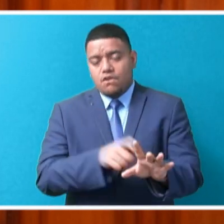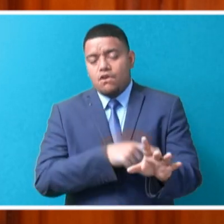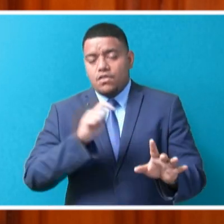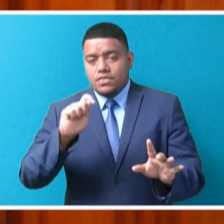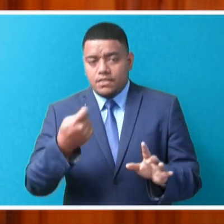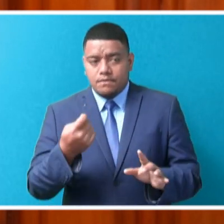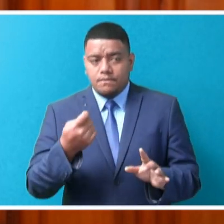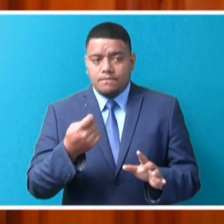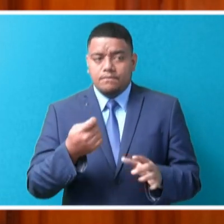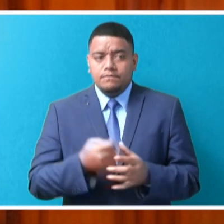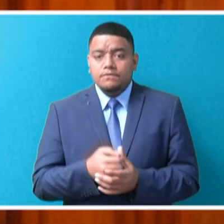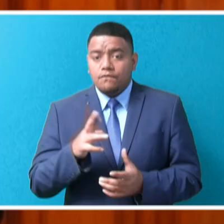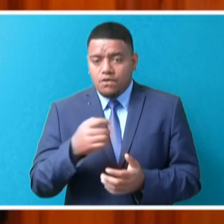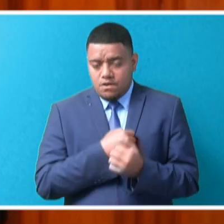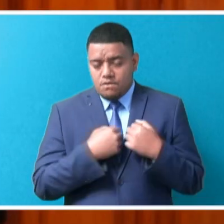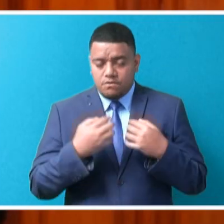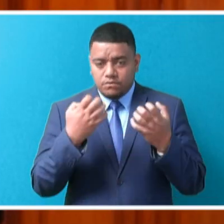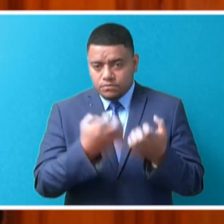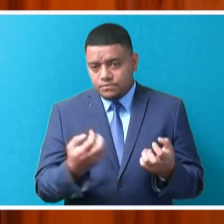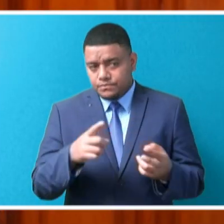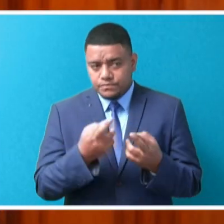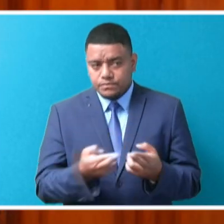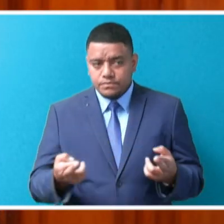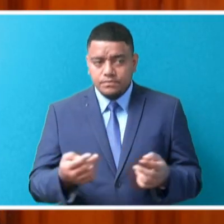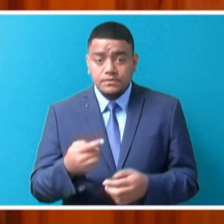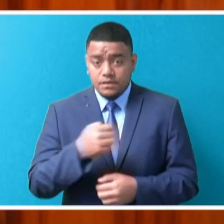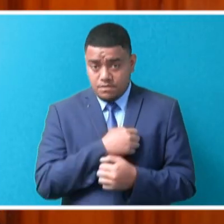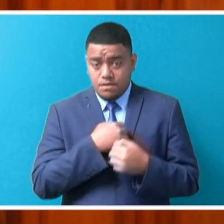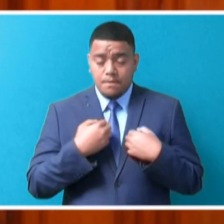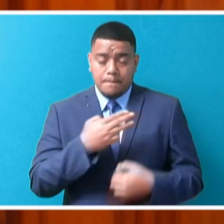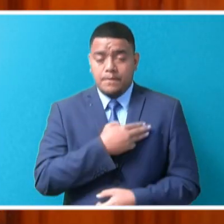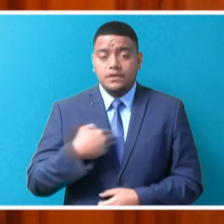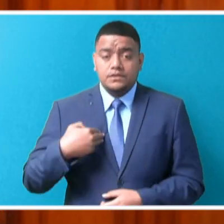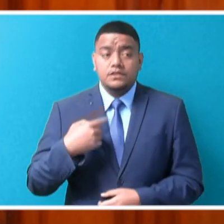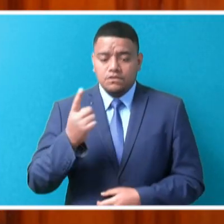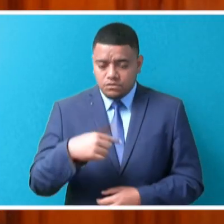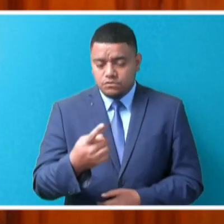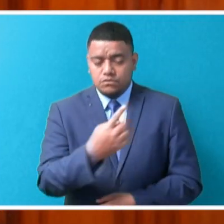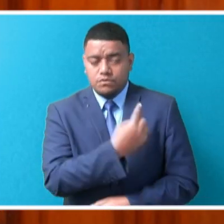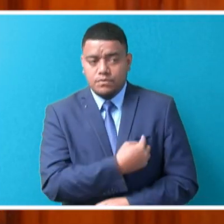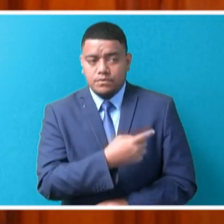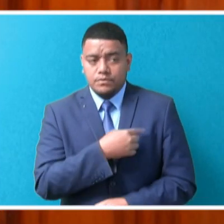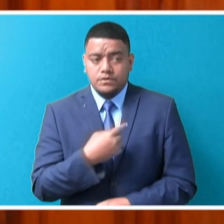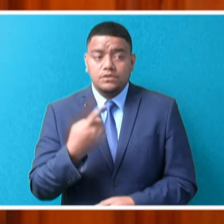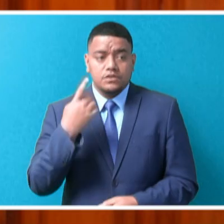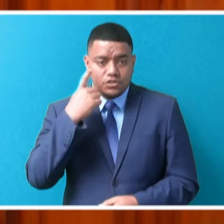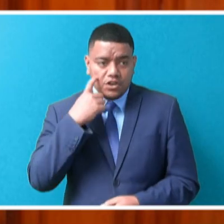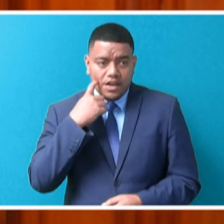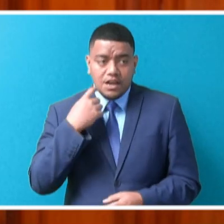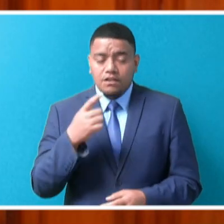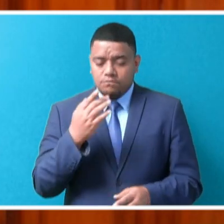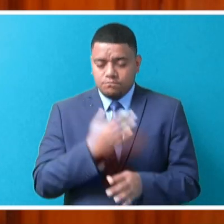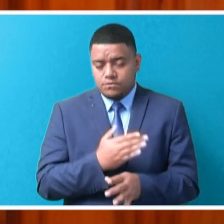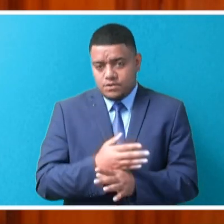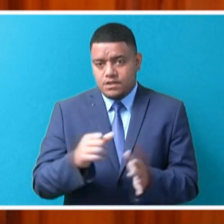our fisheries resources. The Ministry of Fisheries, Honourable Speaker, remains committed to enhancing the fisheries